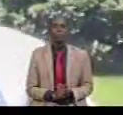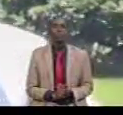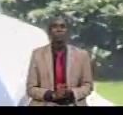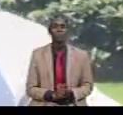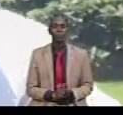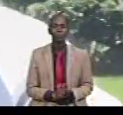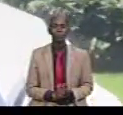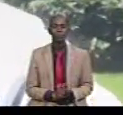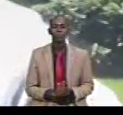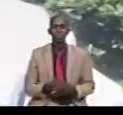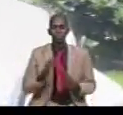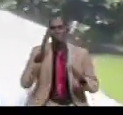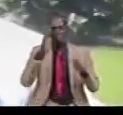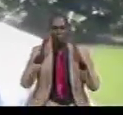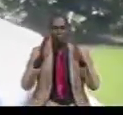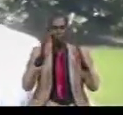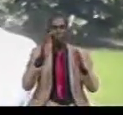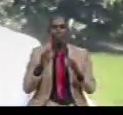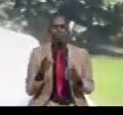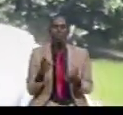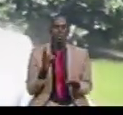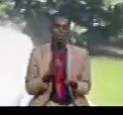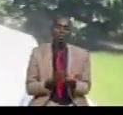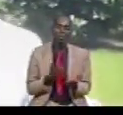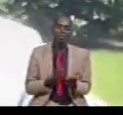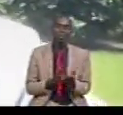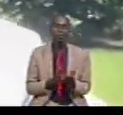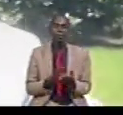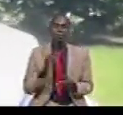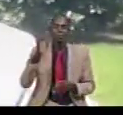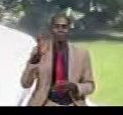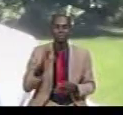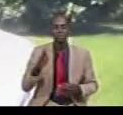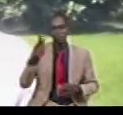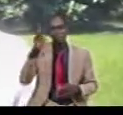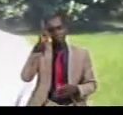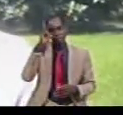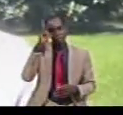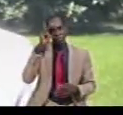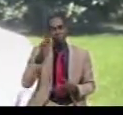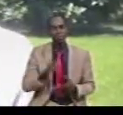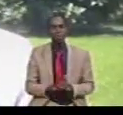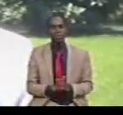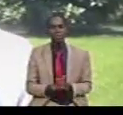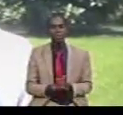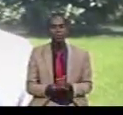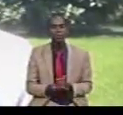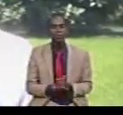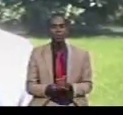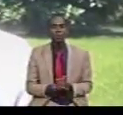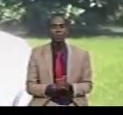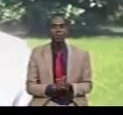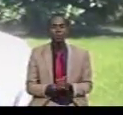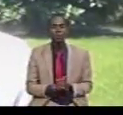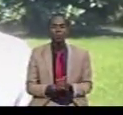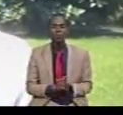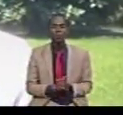Well, hello, Dr. Pastor William Kumuyi. It is, this is Joel